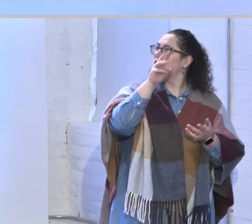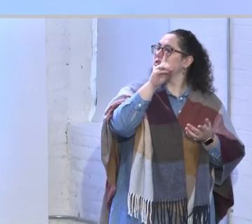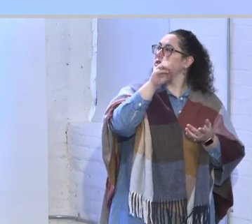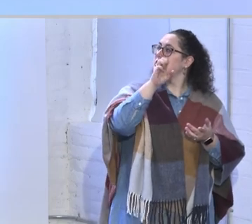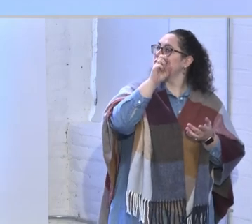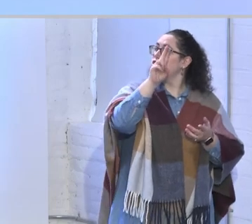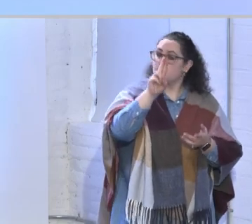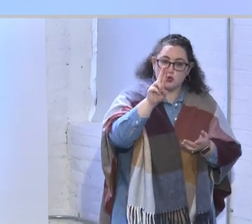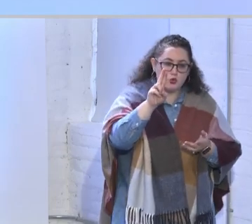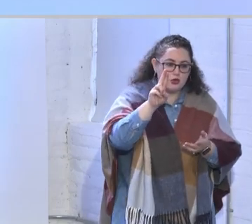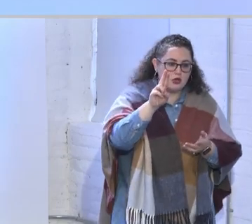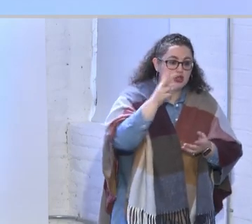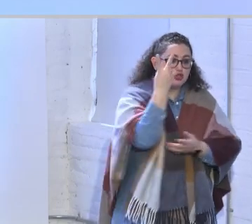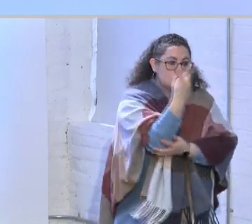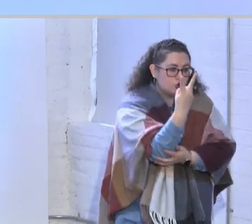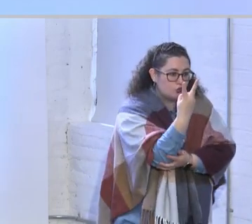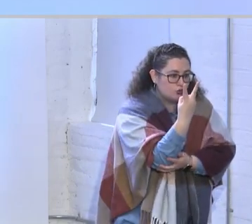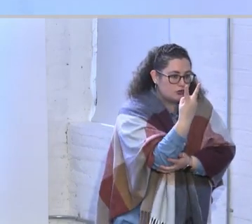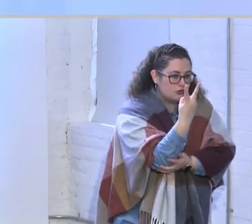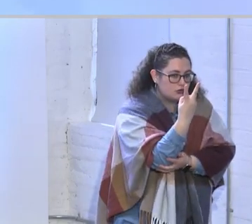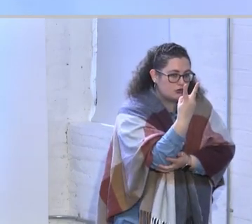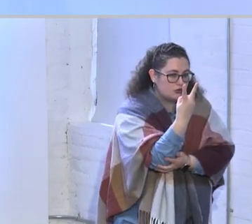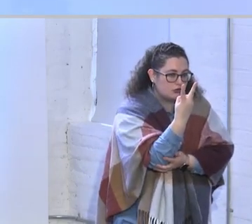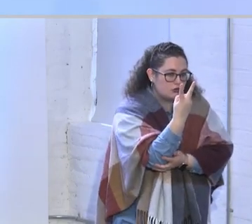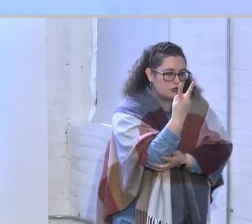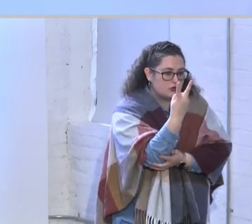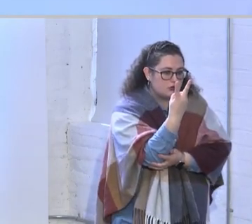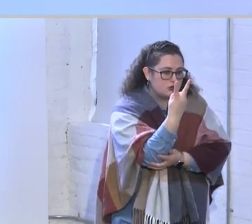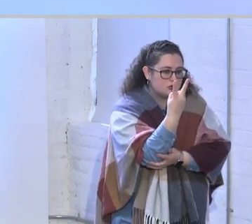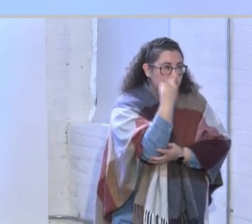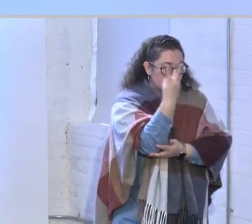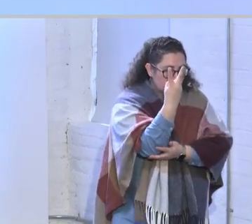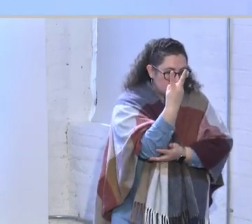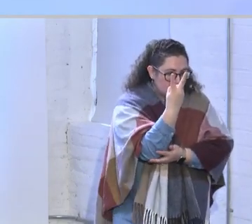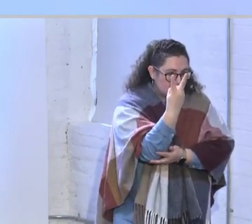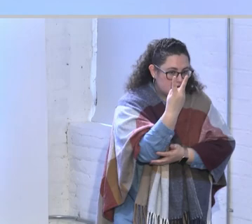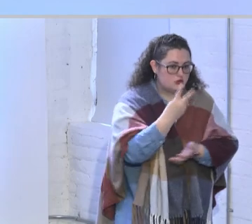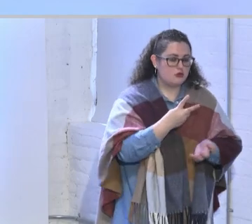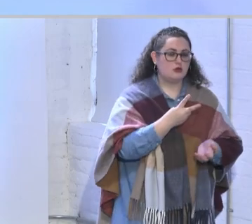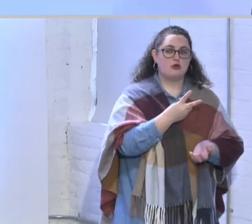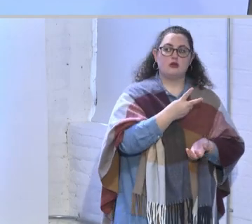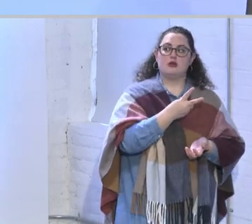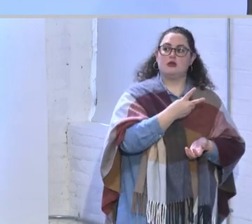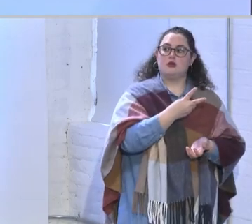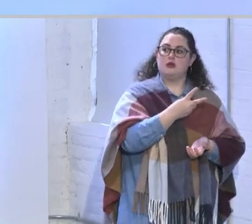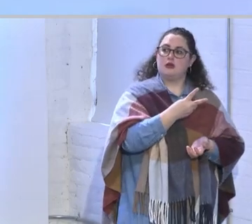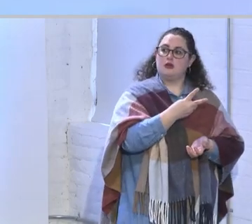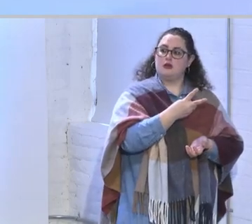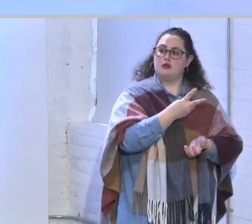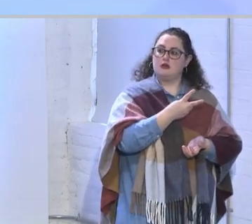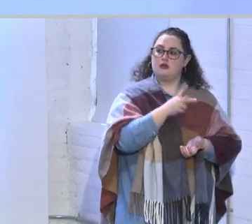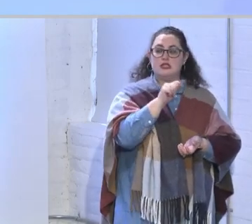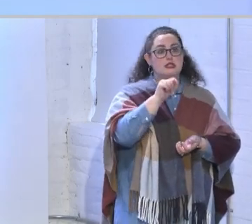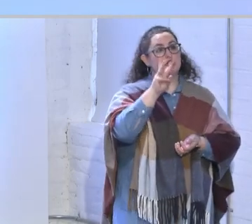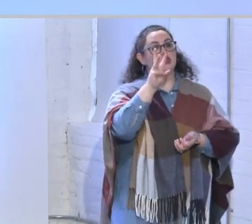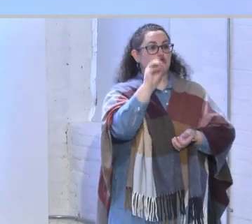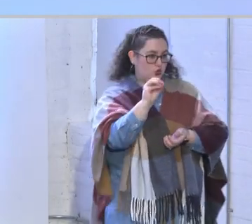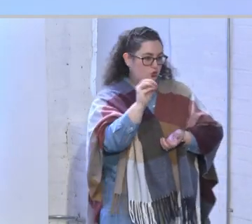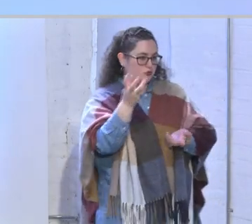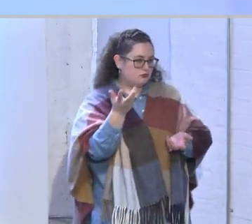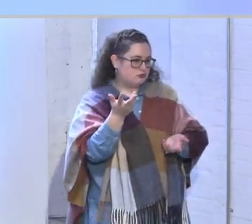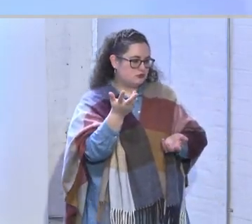means two. Like deuce is two. So two. And